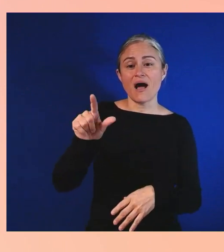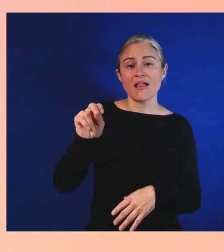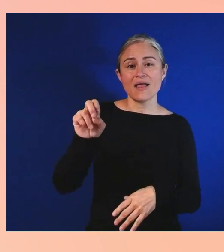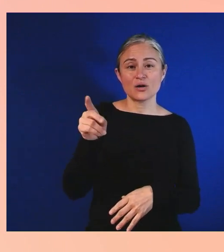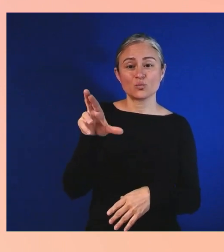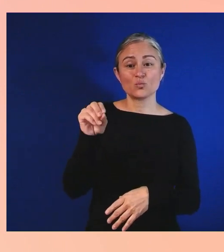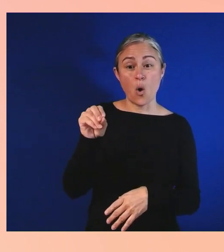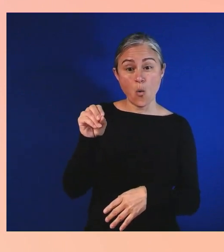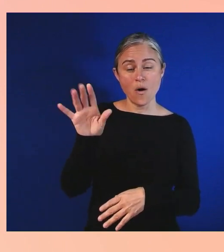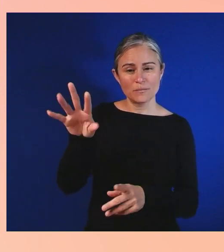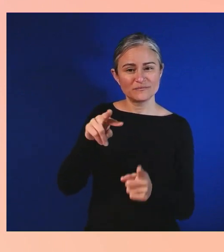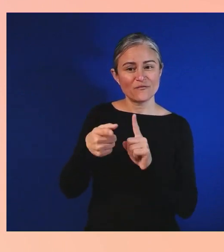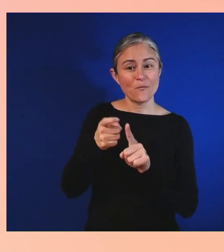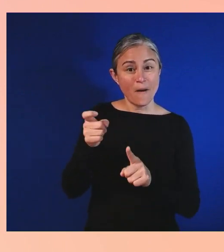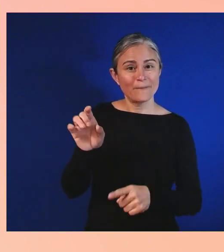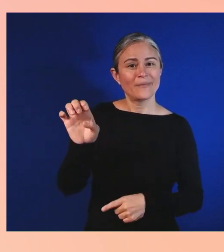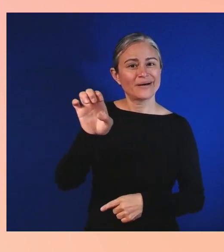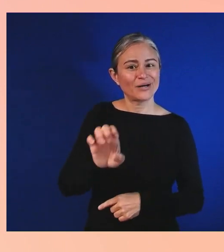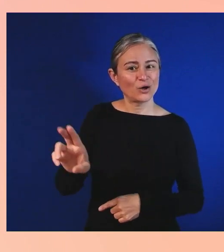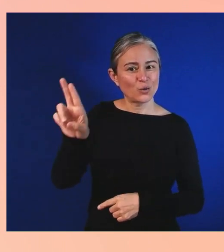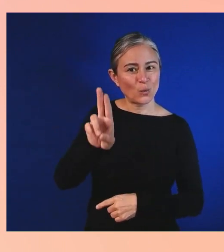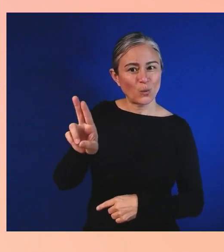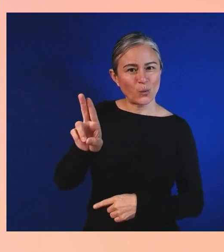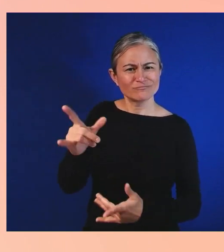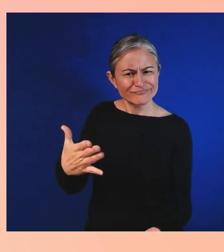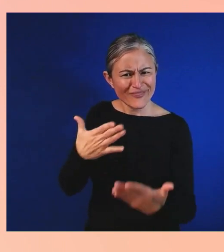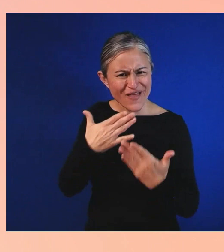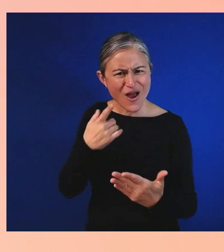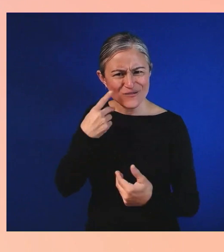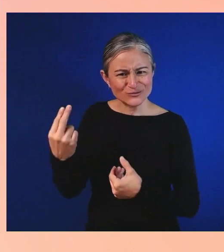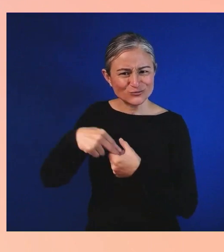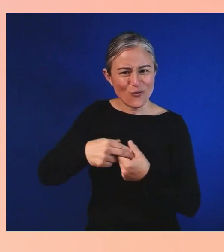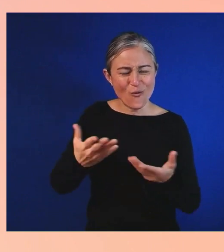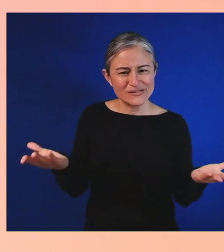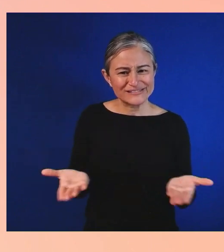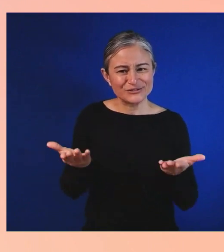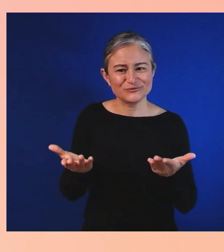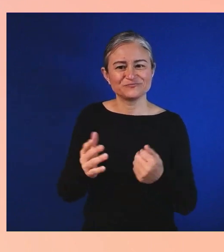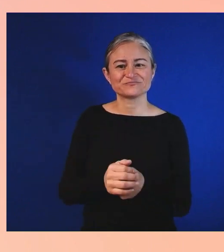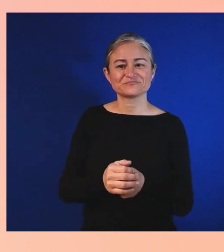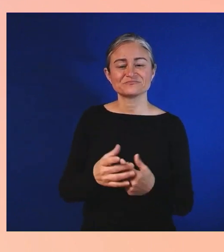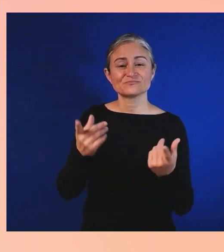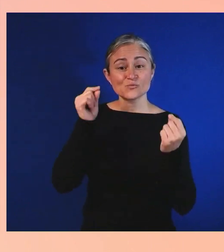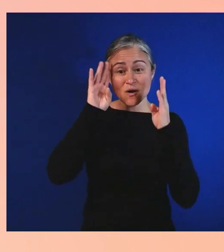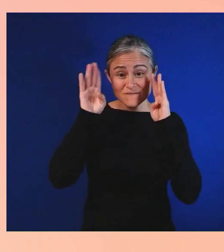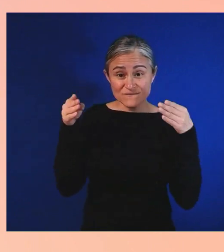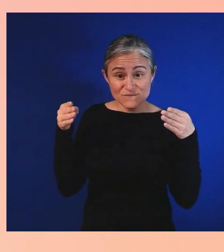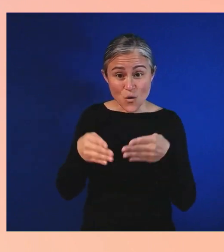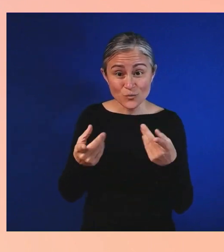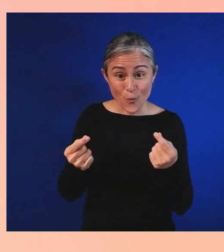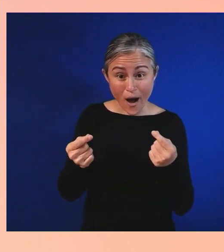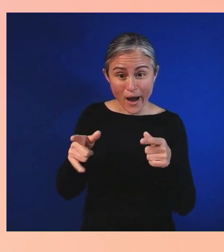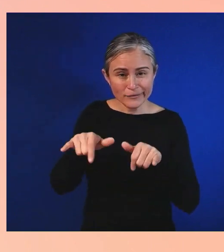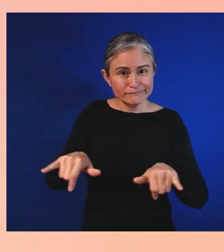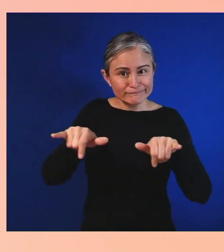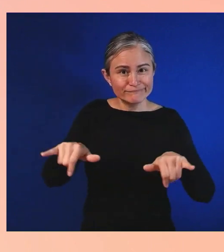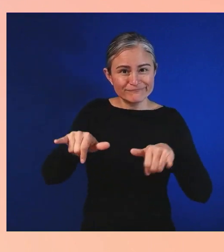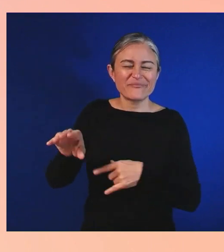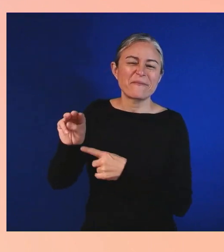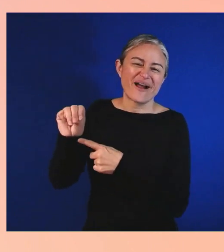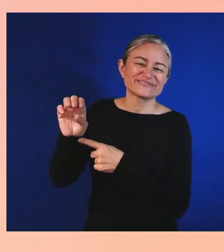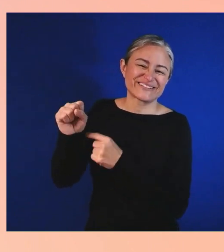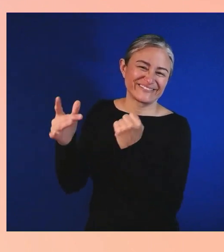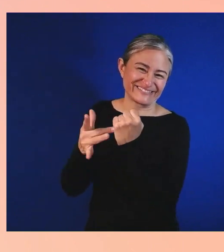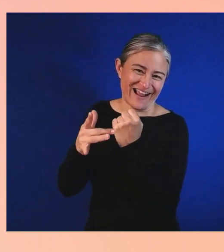Today, we've been spending a lot of time talking about technology. It's the Microsoft Ability Summit. And of course, my bias is that policy goes